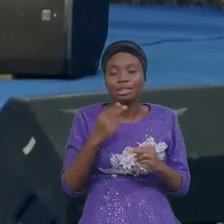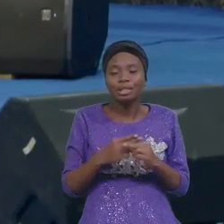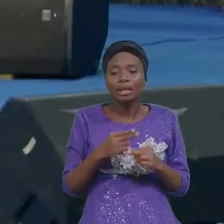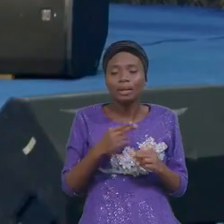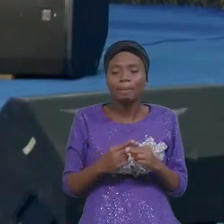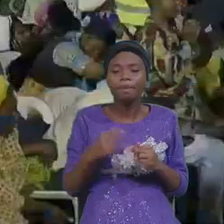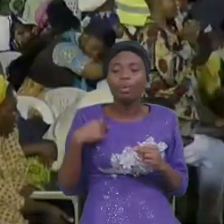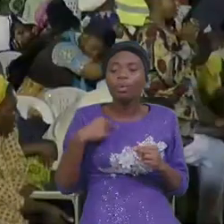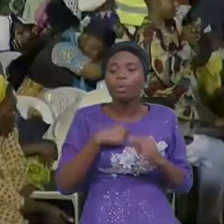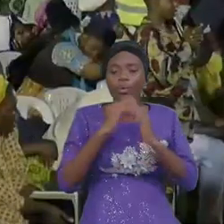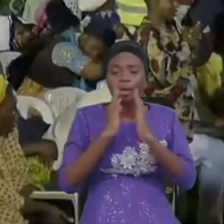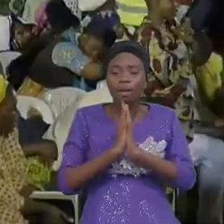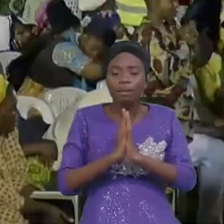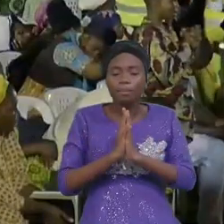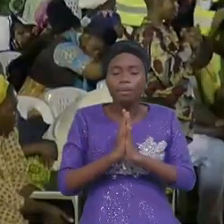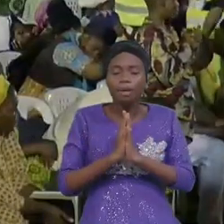we pray.